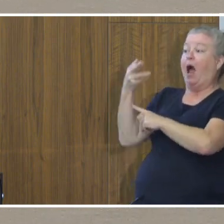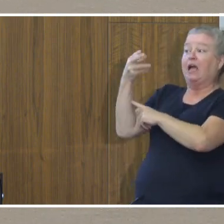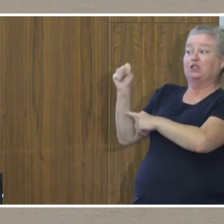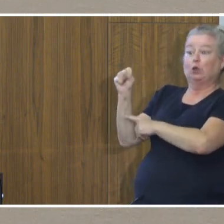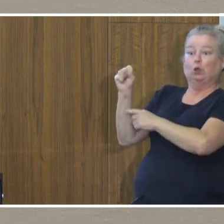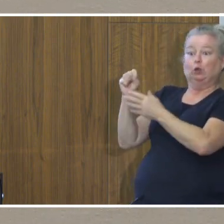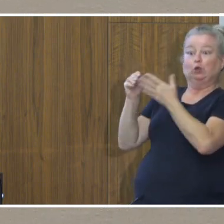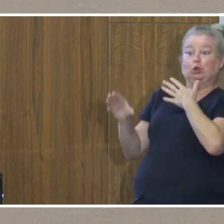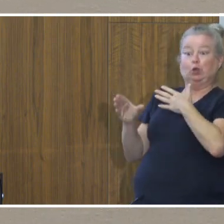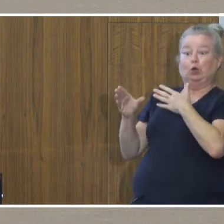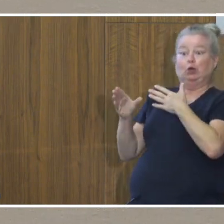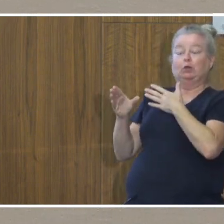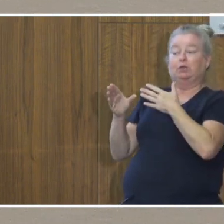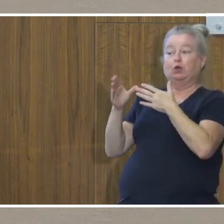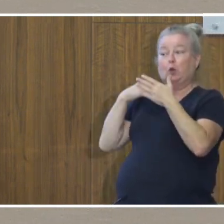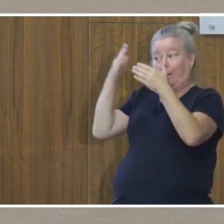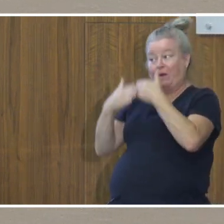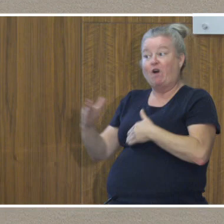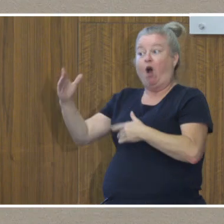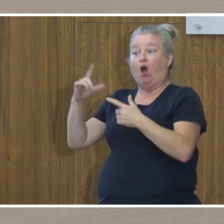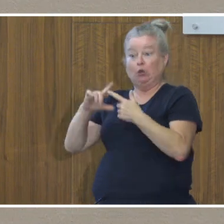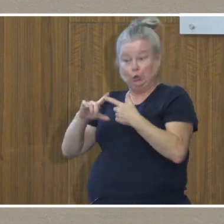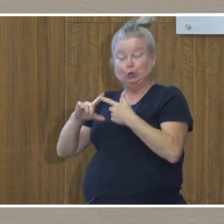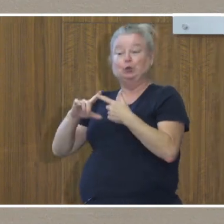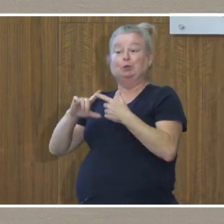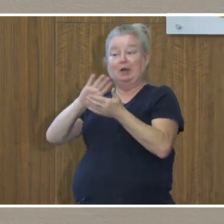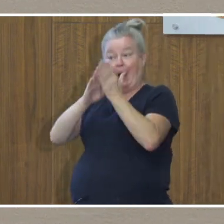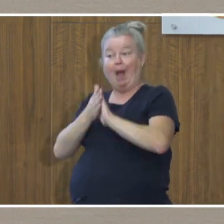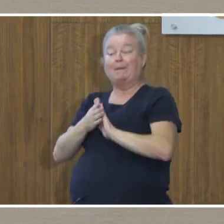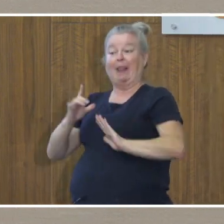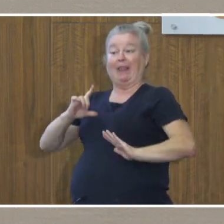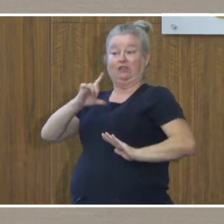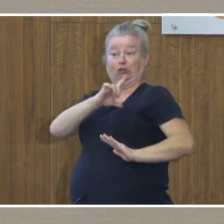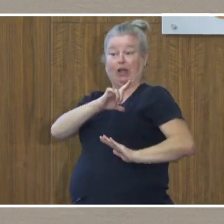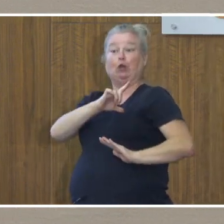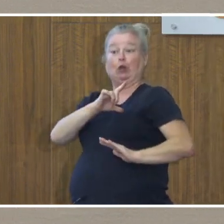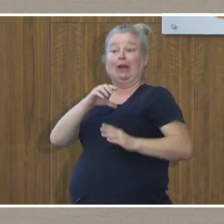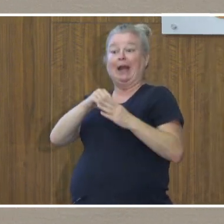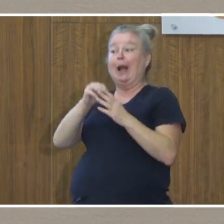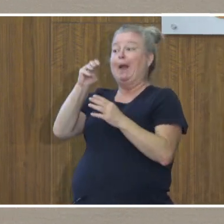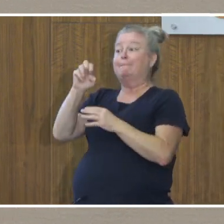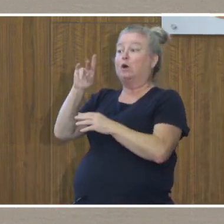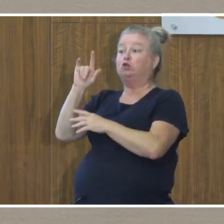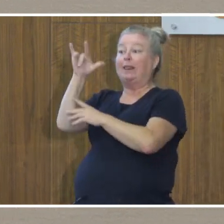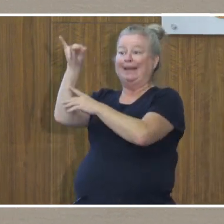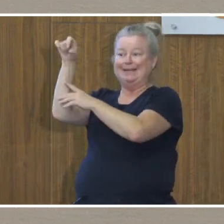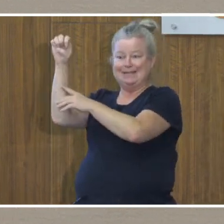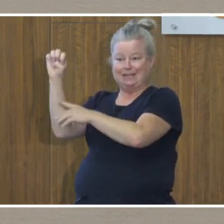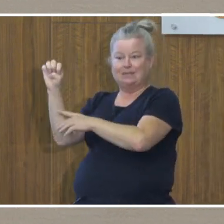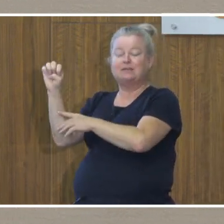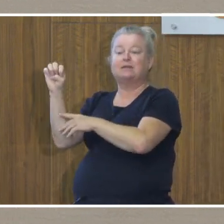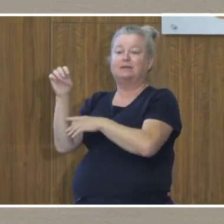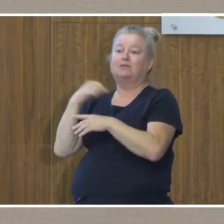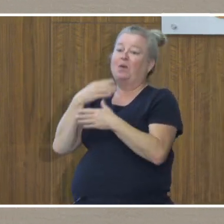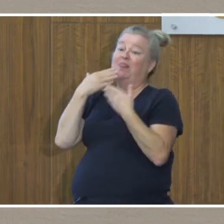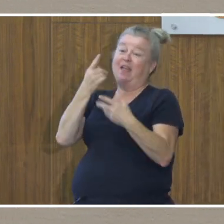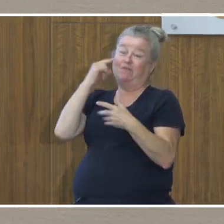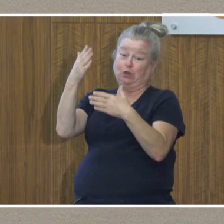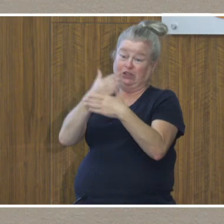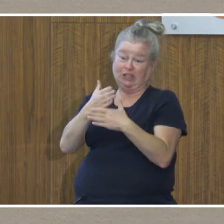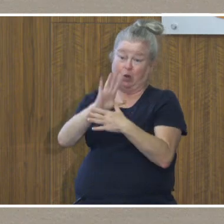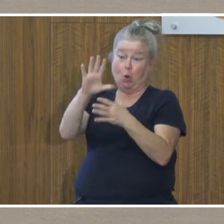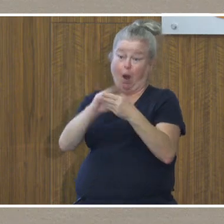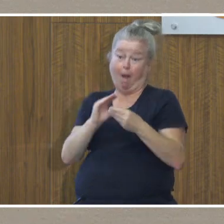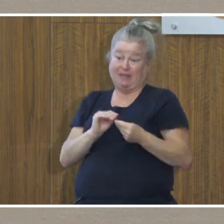to become a legislator in the Marshallese. And he came to Costa Mesa so that we could partner. So thank you for sharing all of those